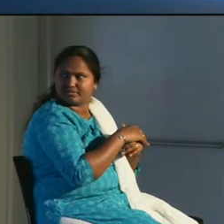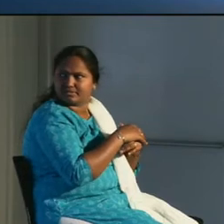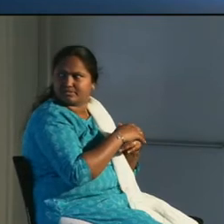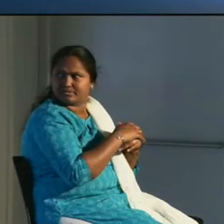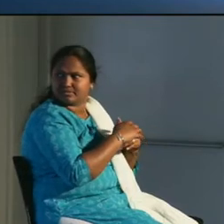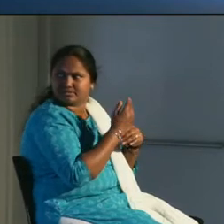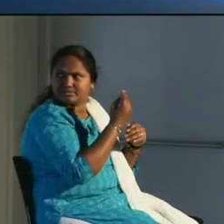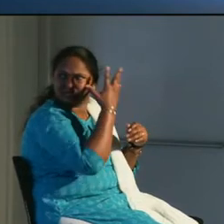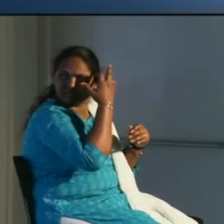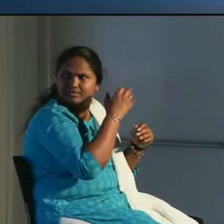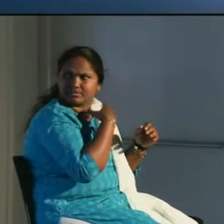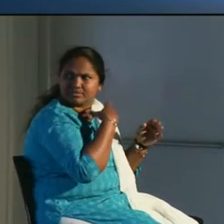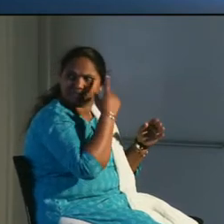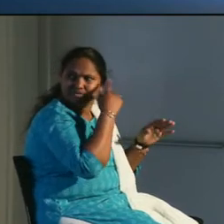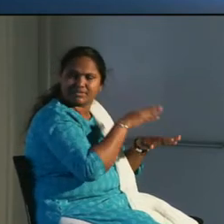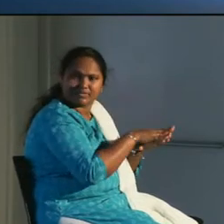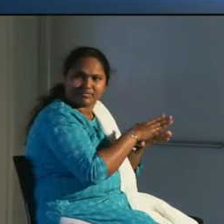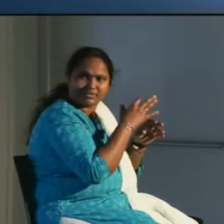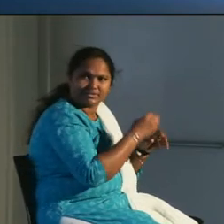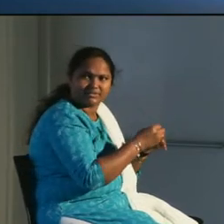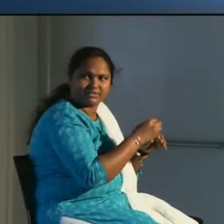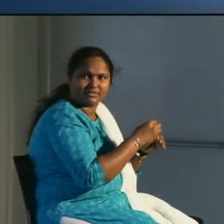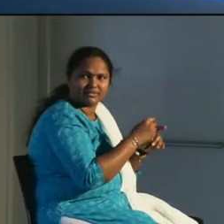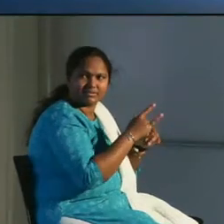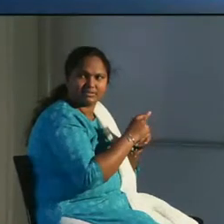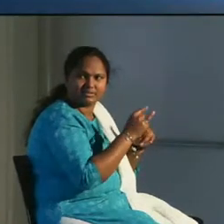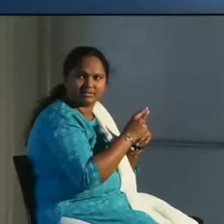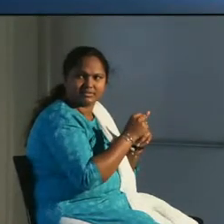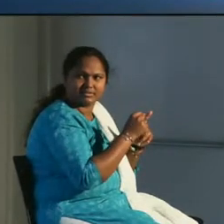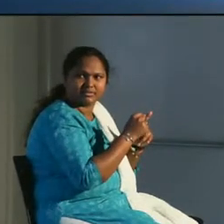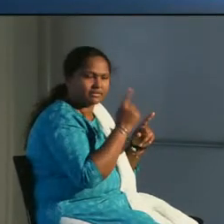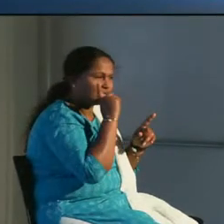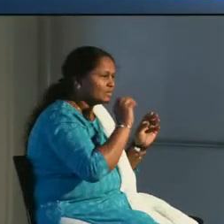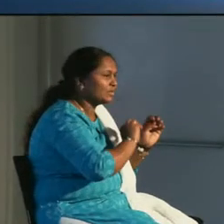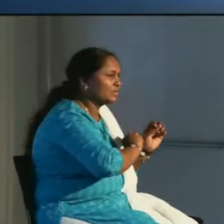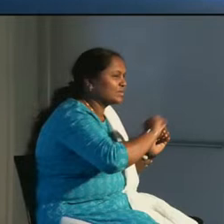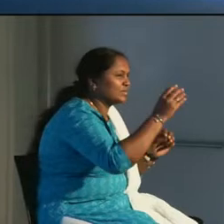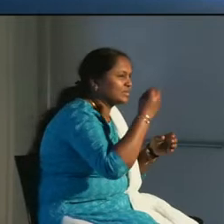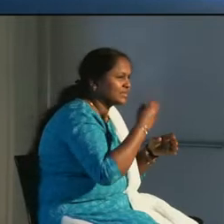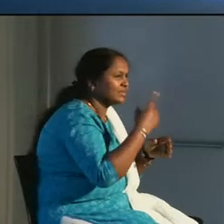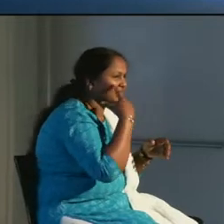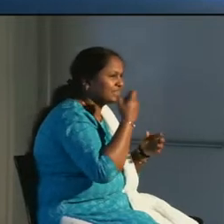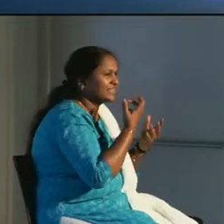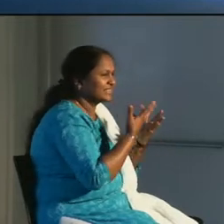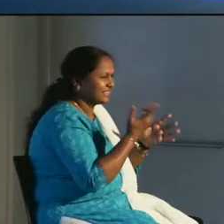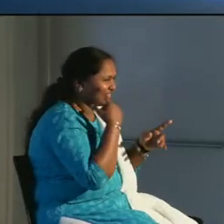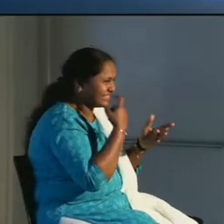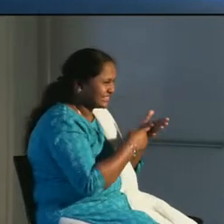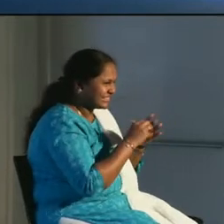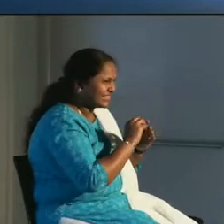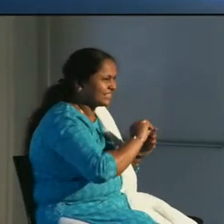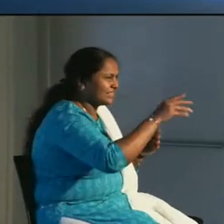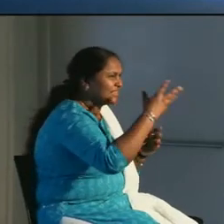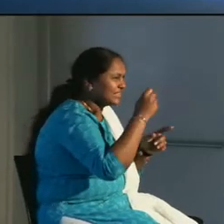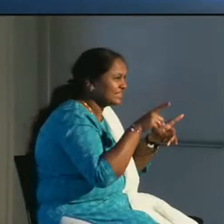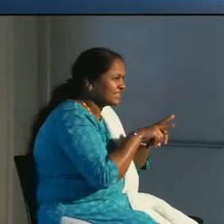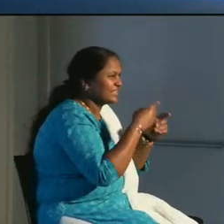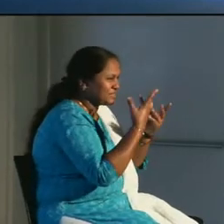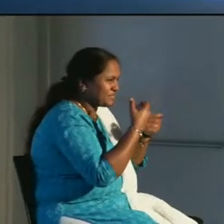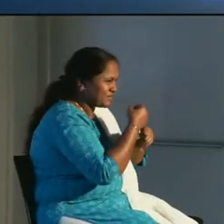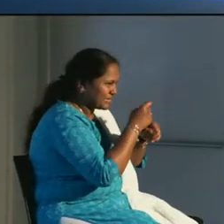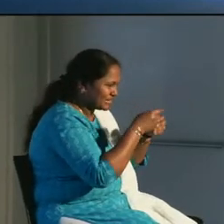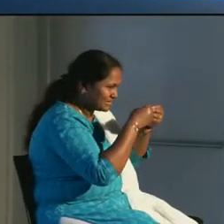a fossilized fish, or like a fish that is sort of thrown away, remnants. I was thinking of remnants while I was making this